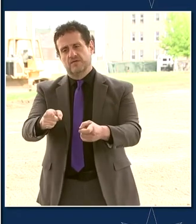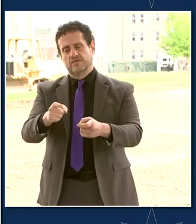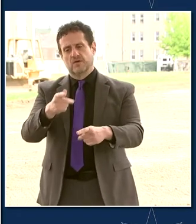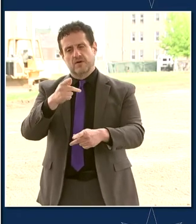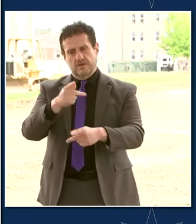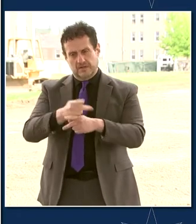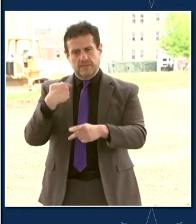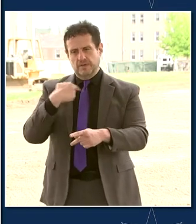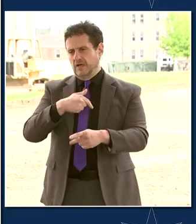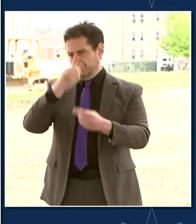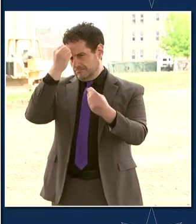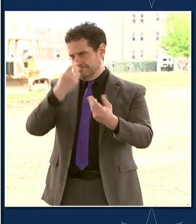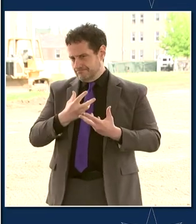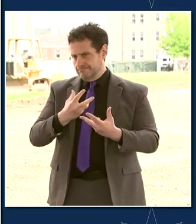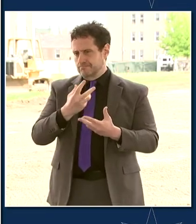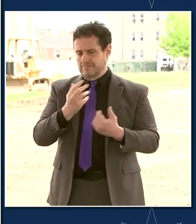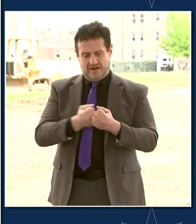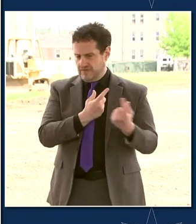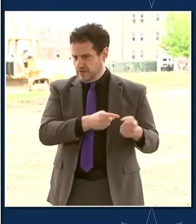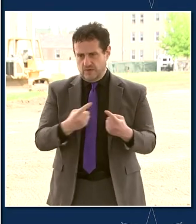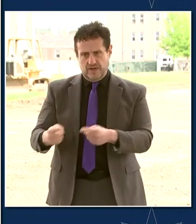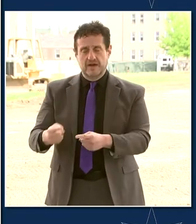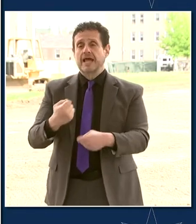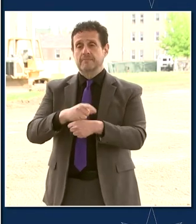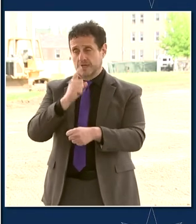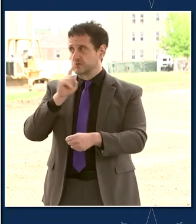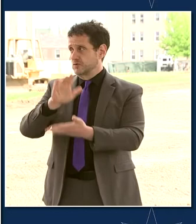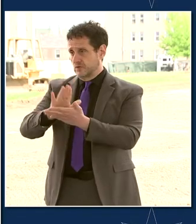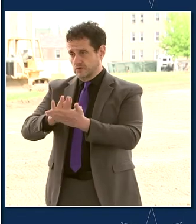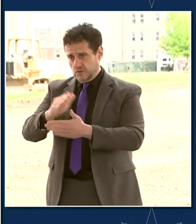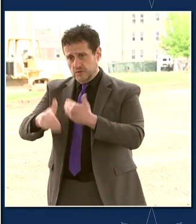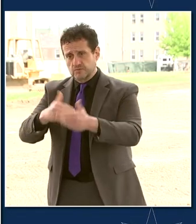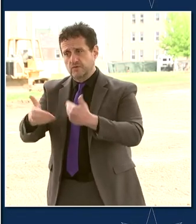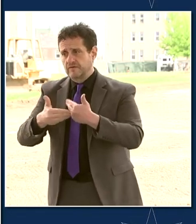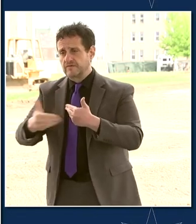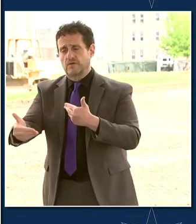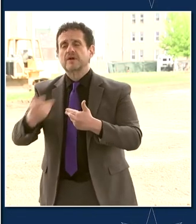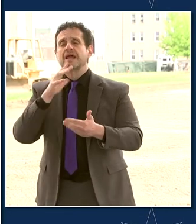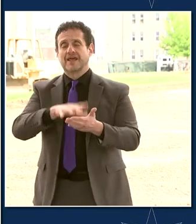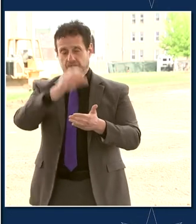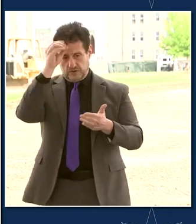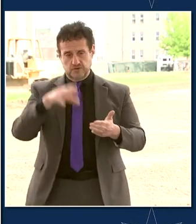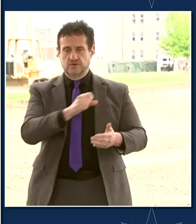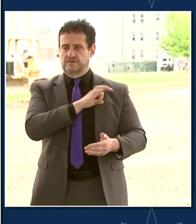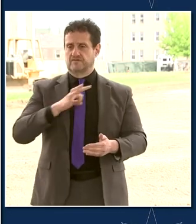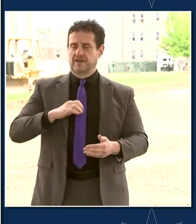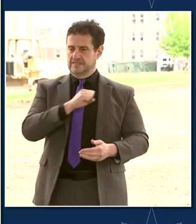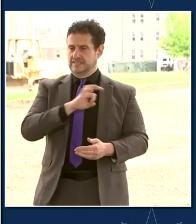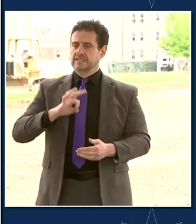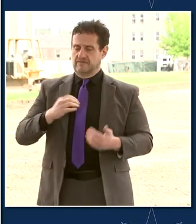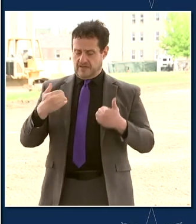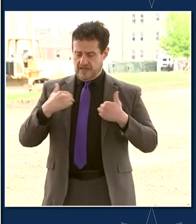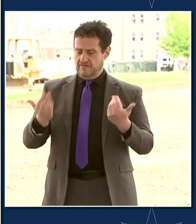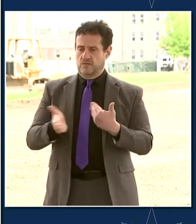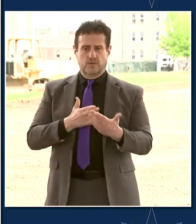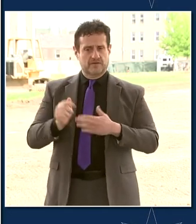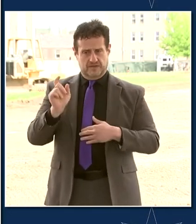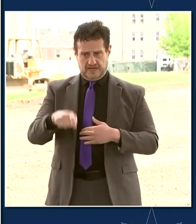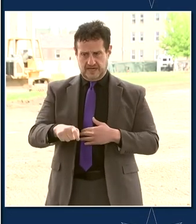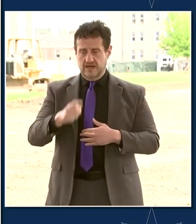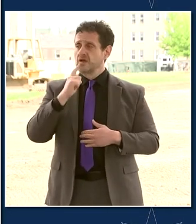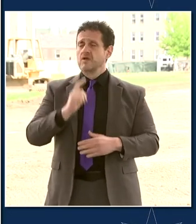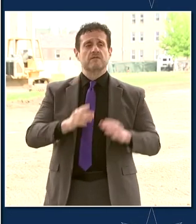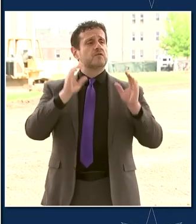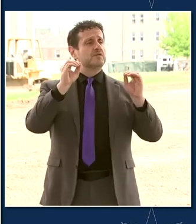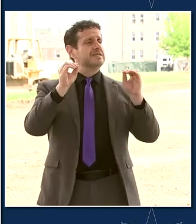everything that's going, but also thank you for making sure that the school is moving forward and that the students and faculty and staff have everything that they need. To the teachers who